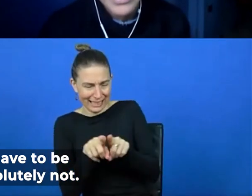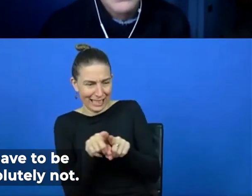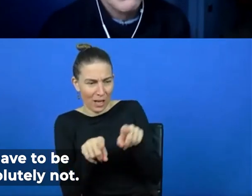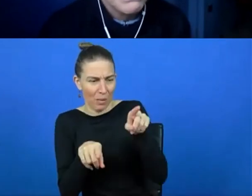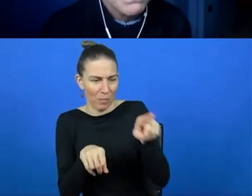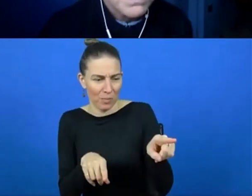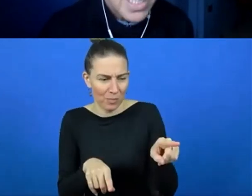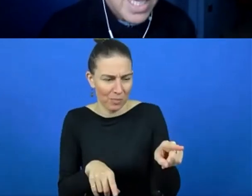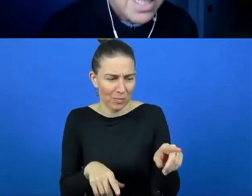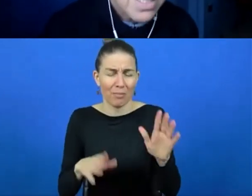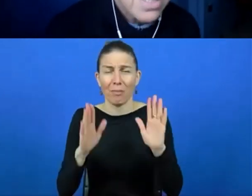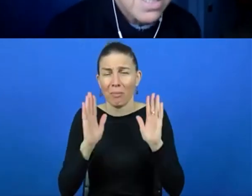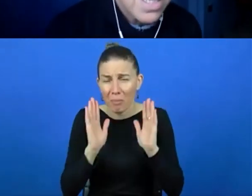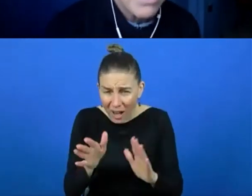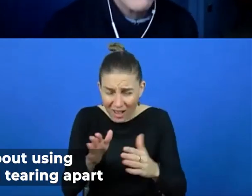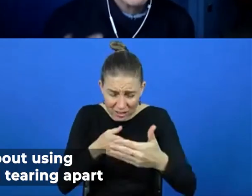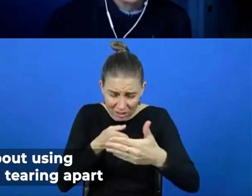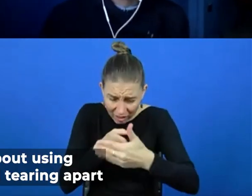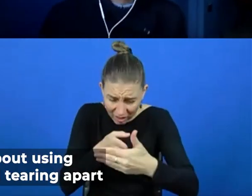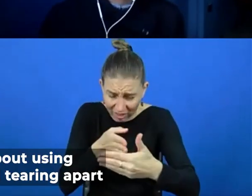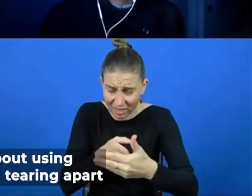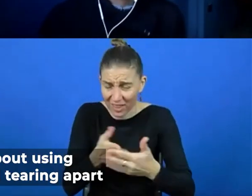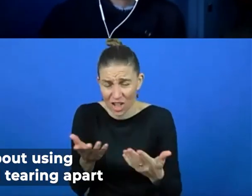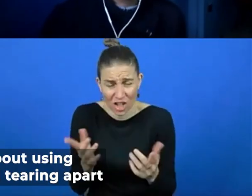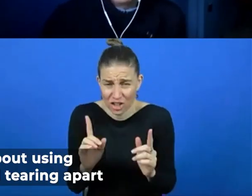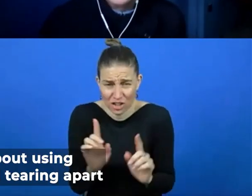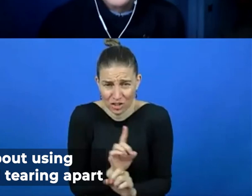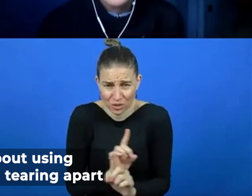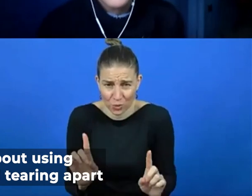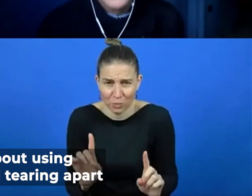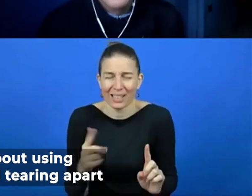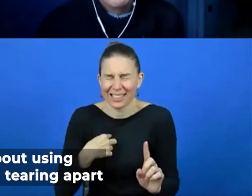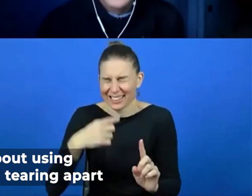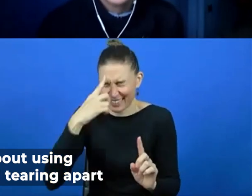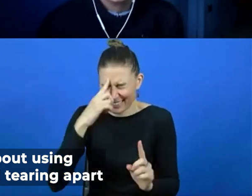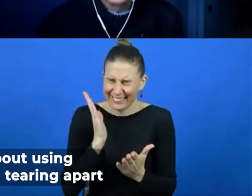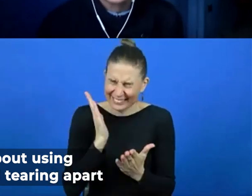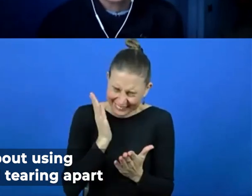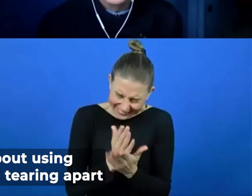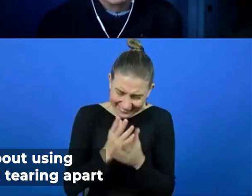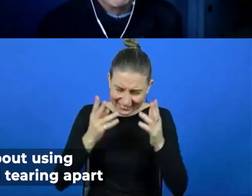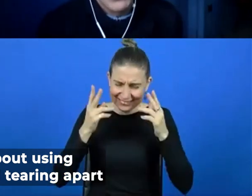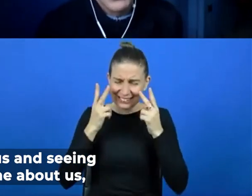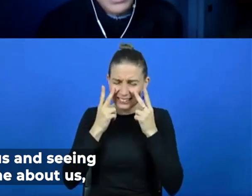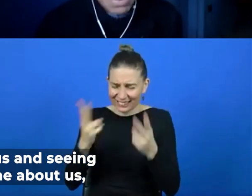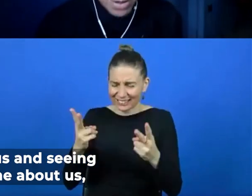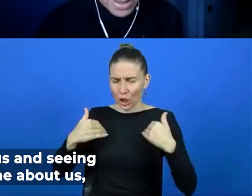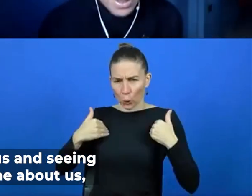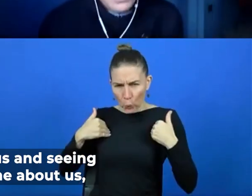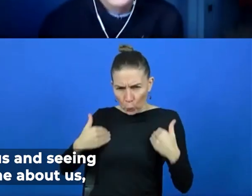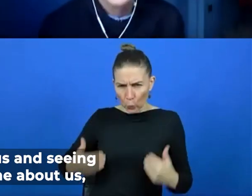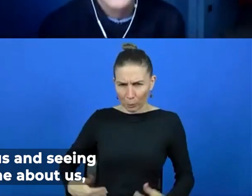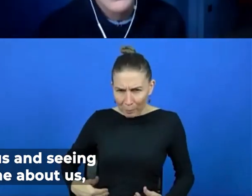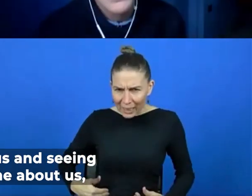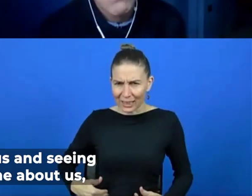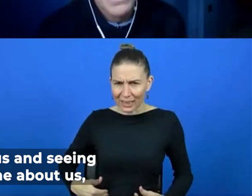not. It's for me, it's about using our humanity and appealing, tearing apart what separates us